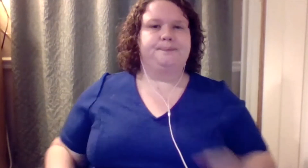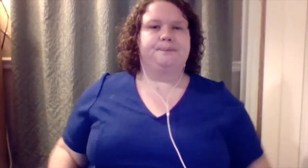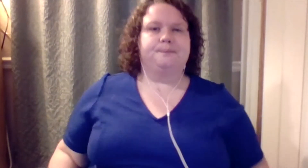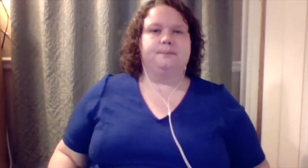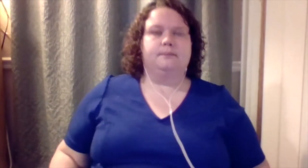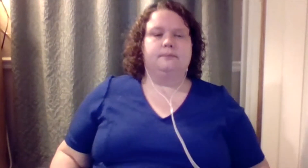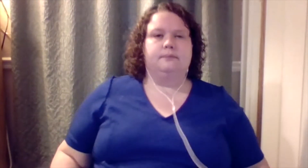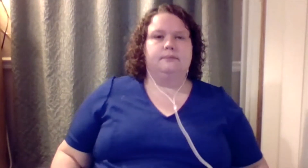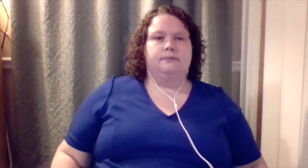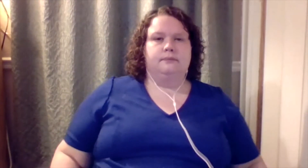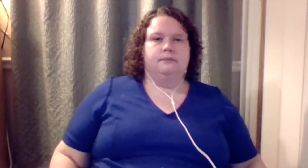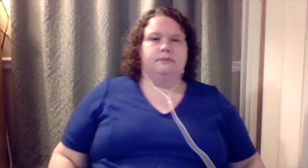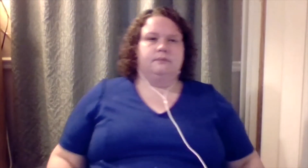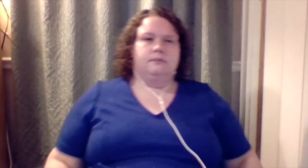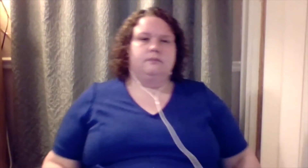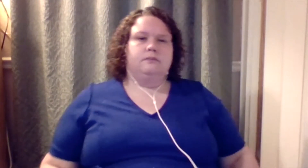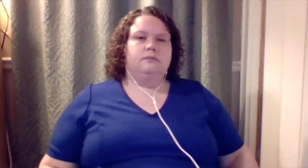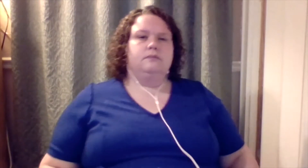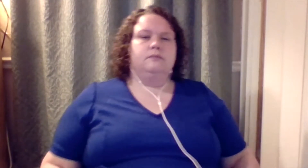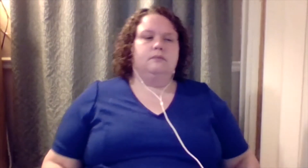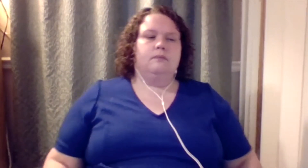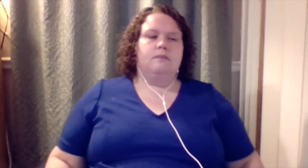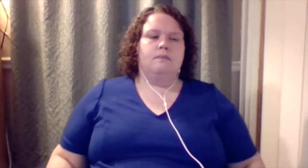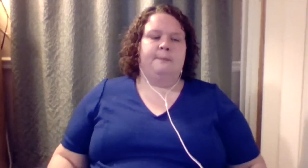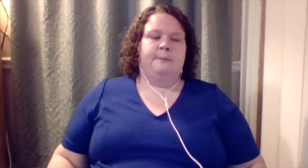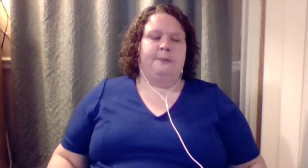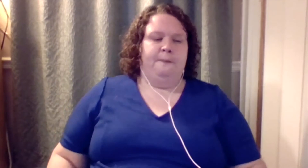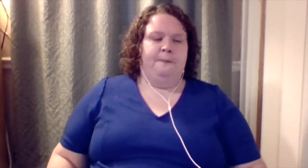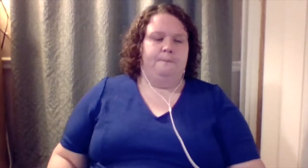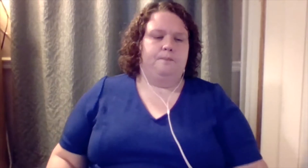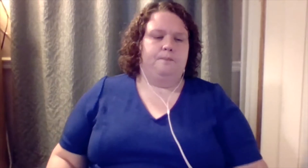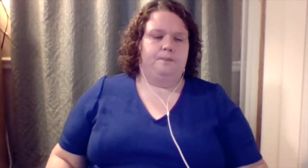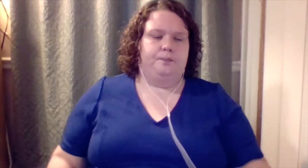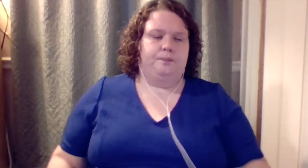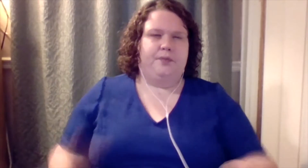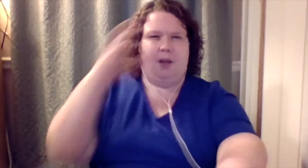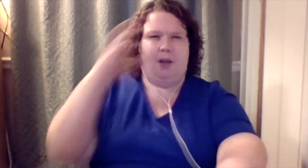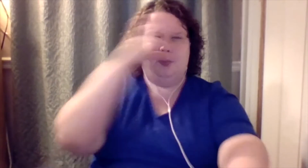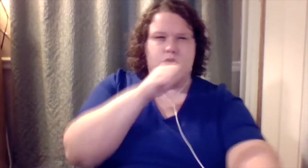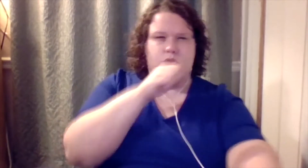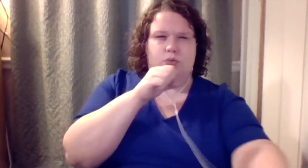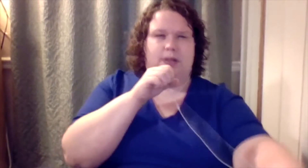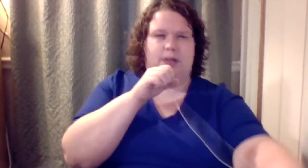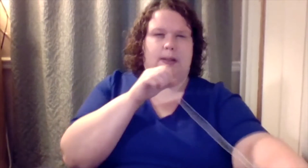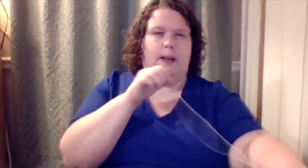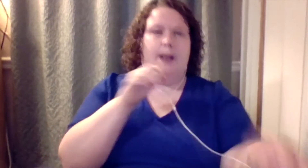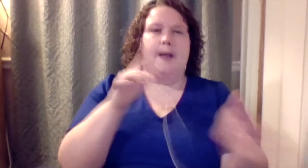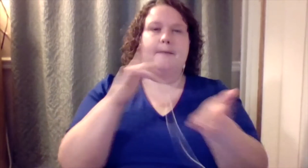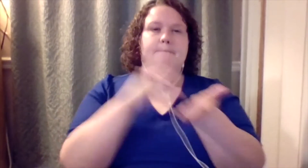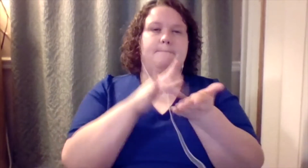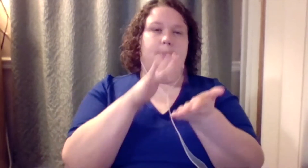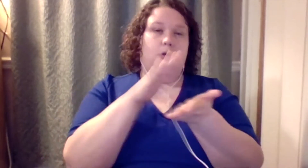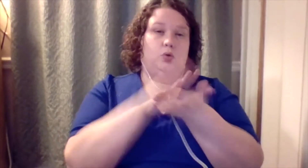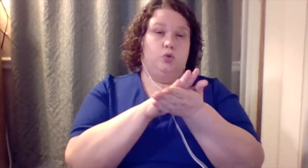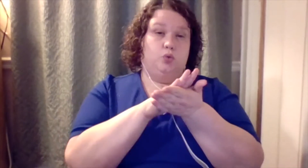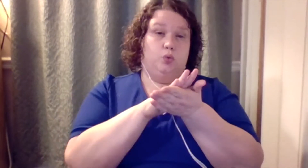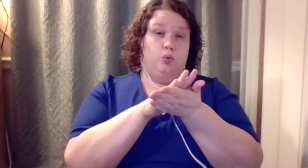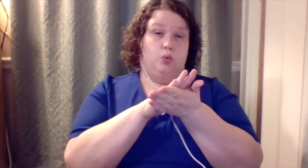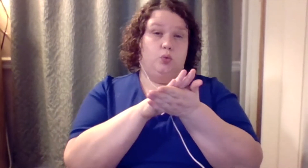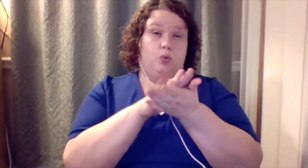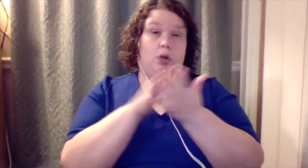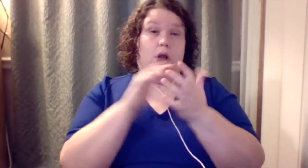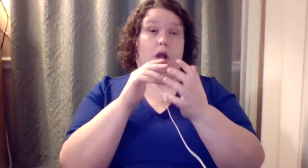school with and things like that. So I'm assuming there's a lot of departure at the middle school level. Yes. So with